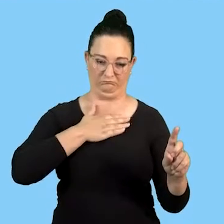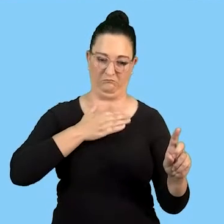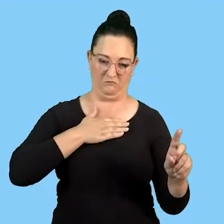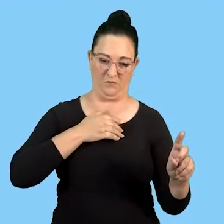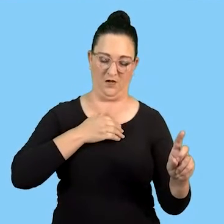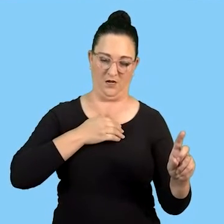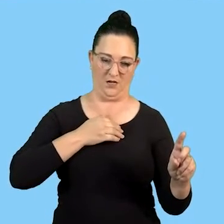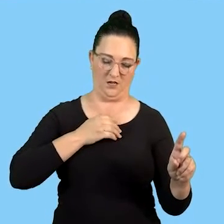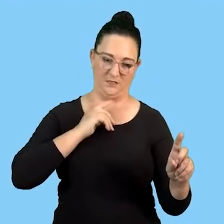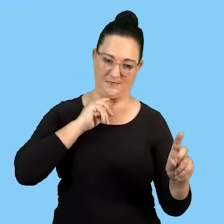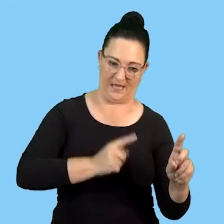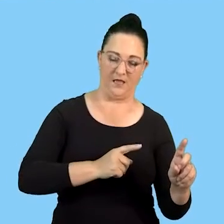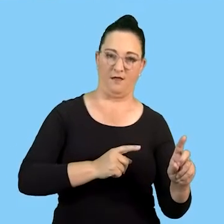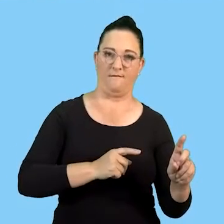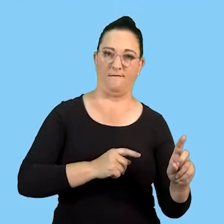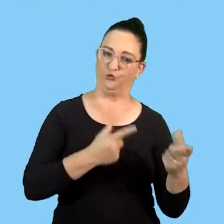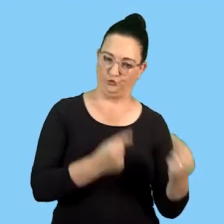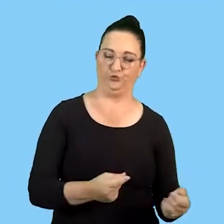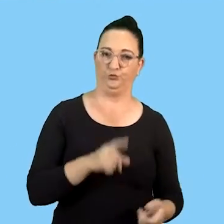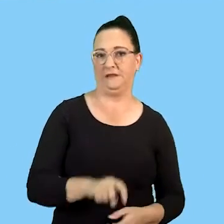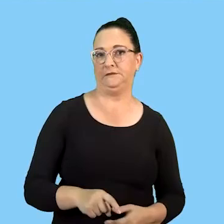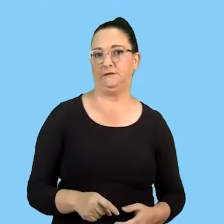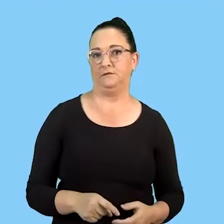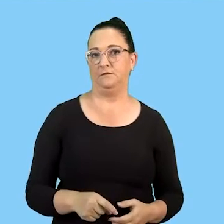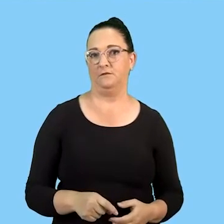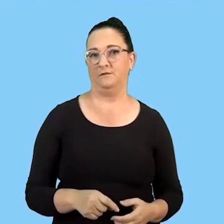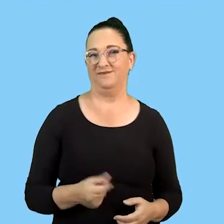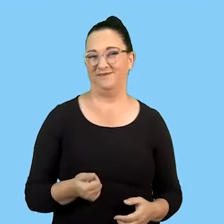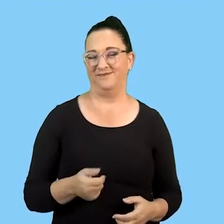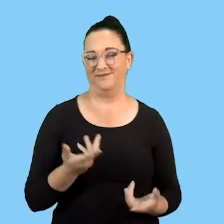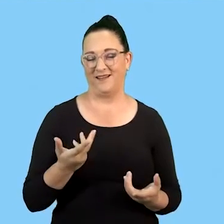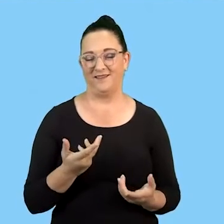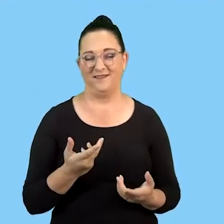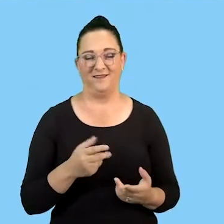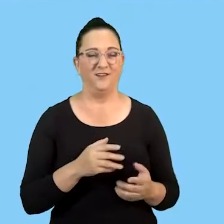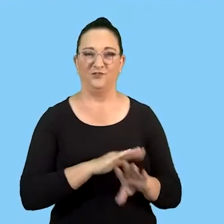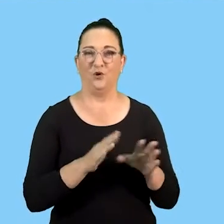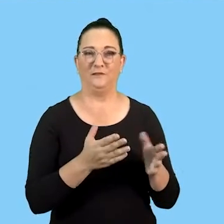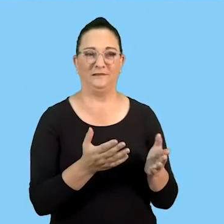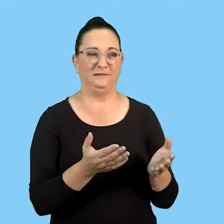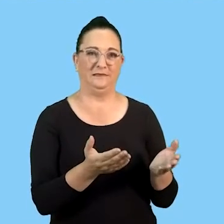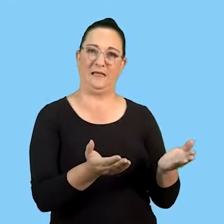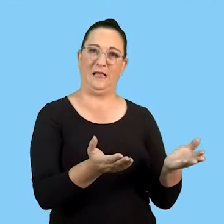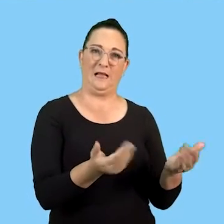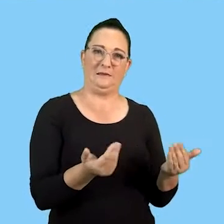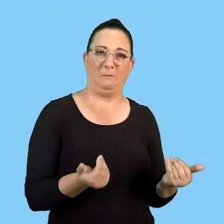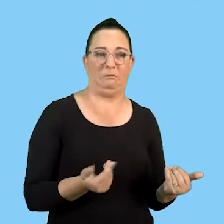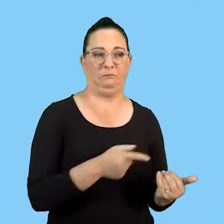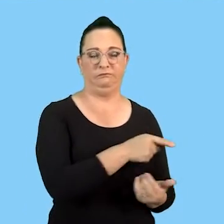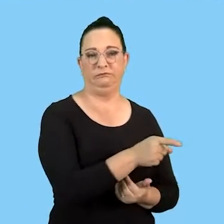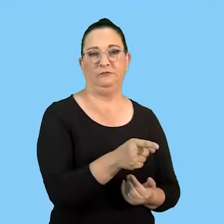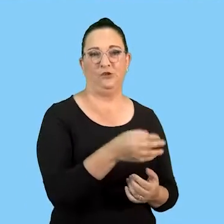if that's the case, if you're going to be an autocratic leader always, every day, then that could cause conflict in